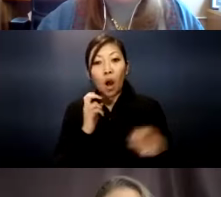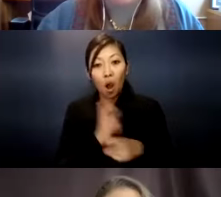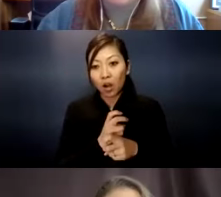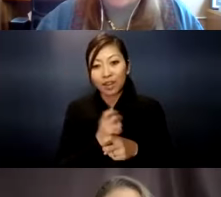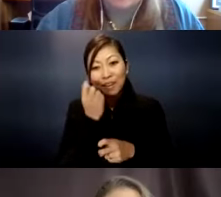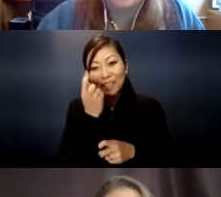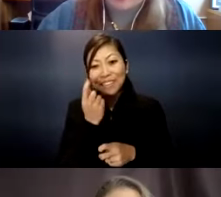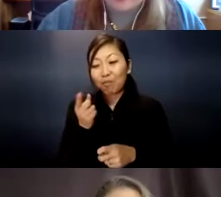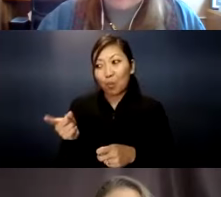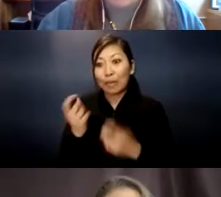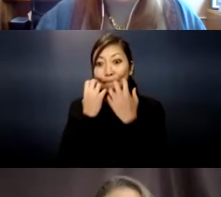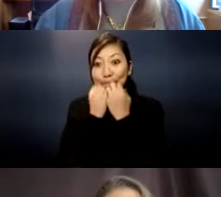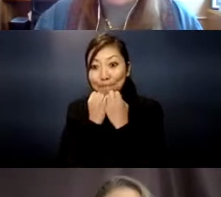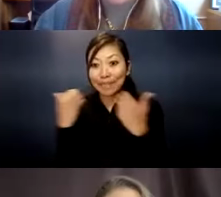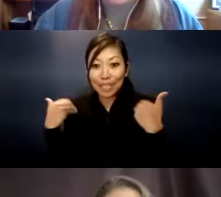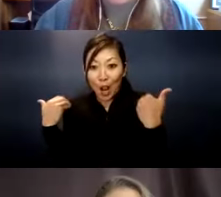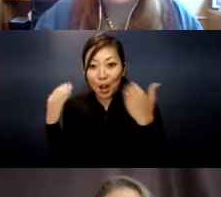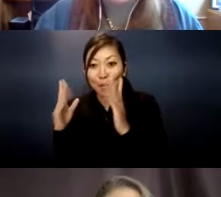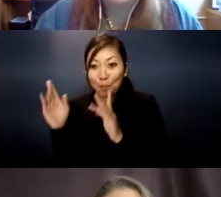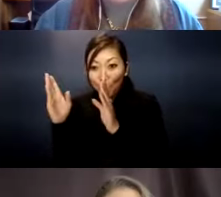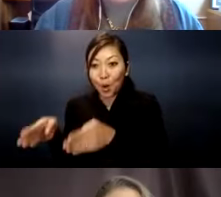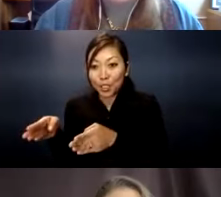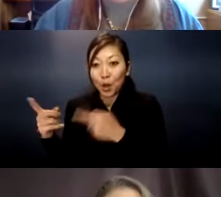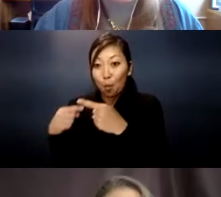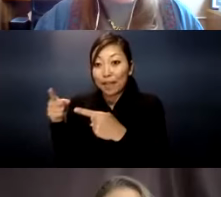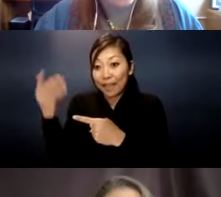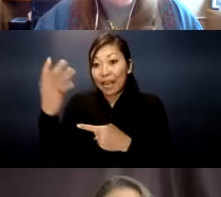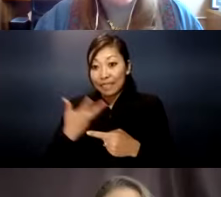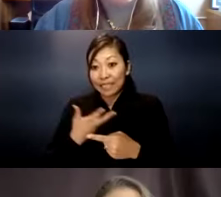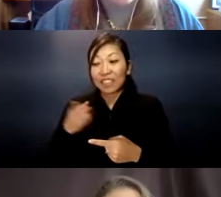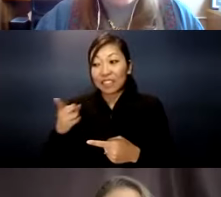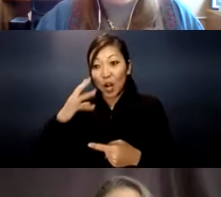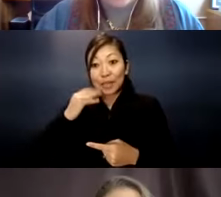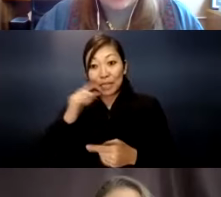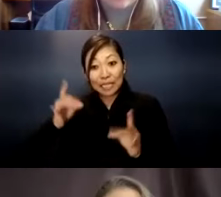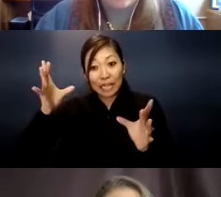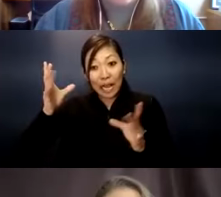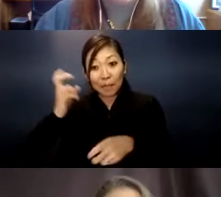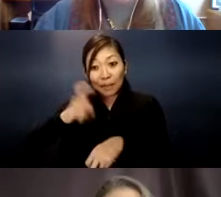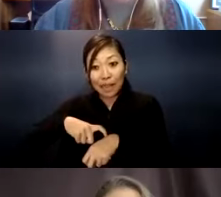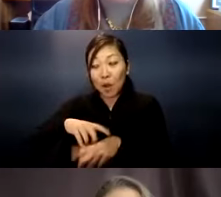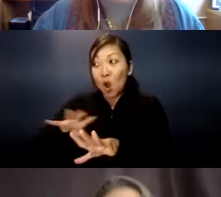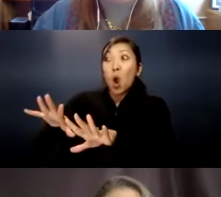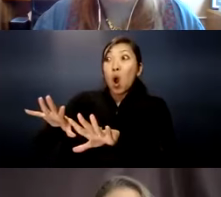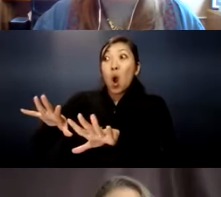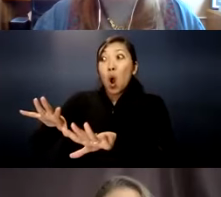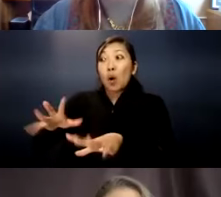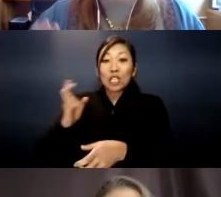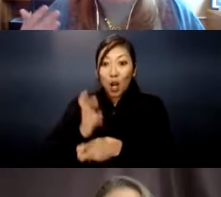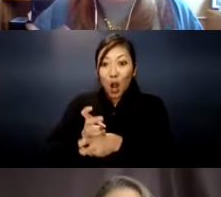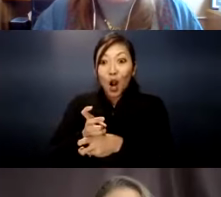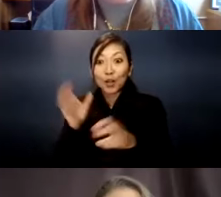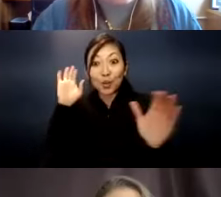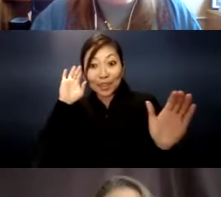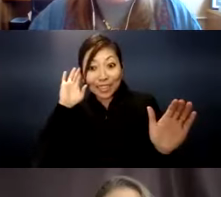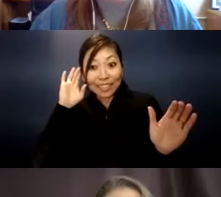safe and being taken care of. It's really hard when that's not the case. So here